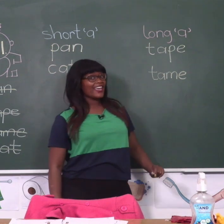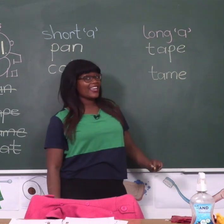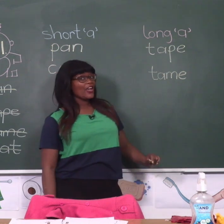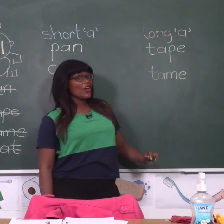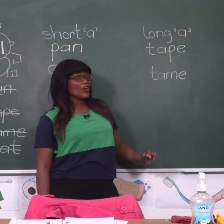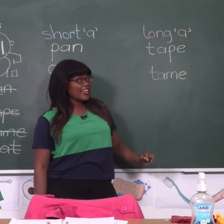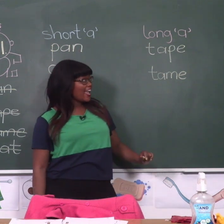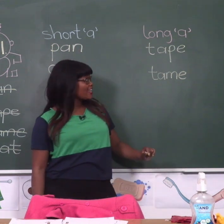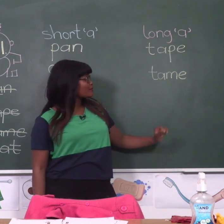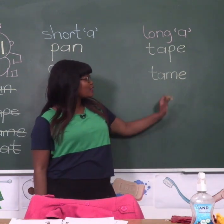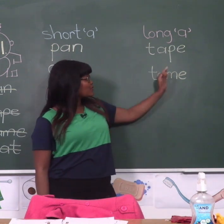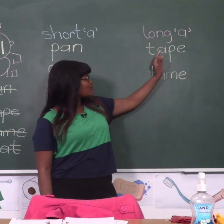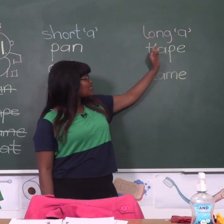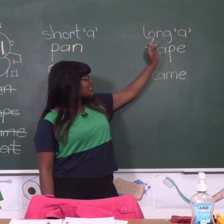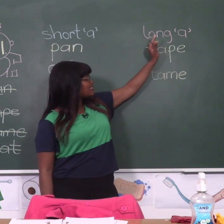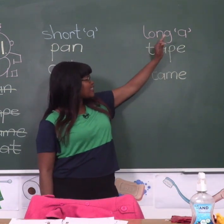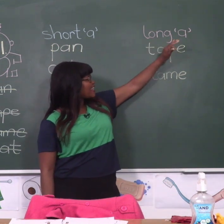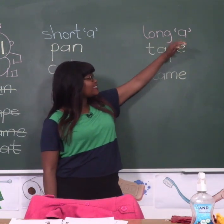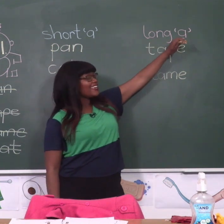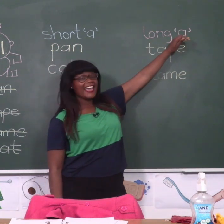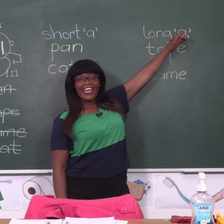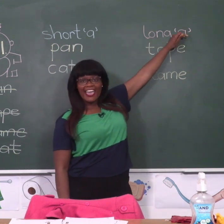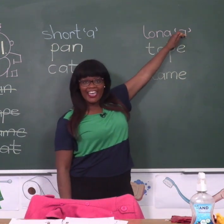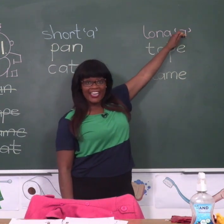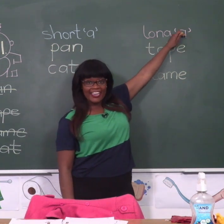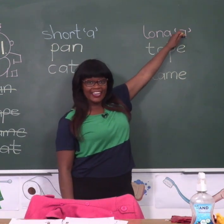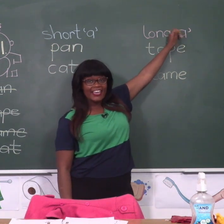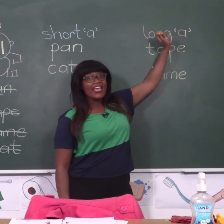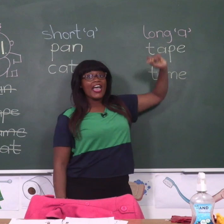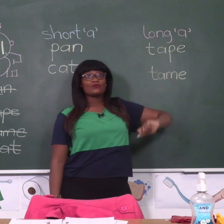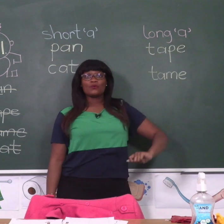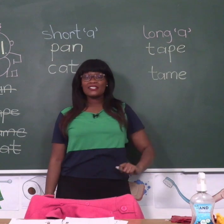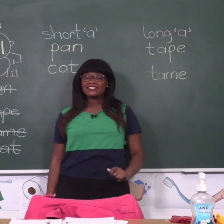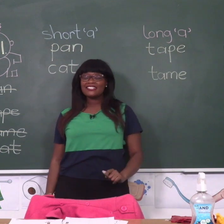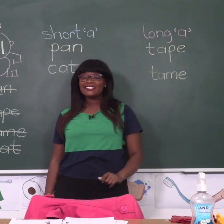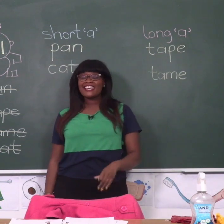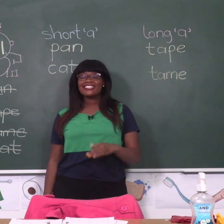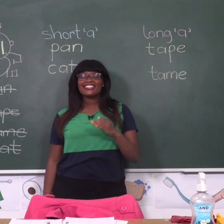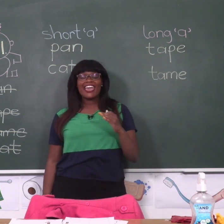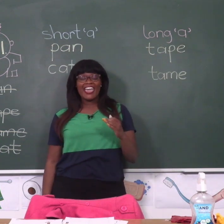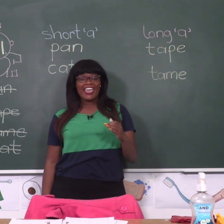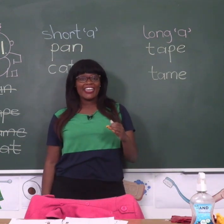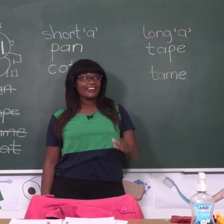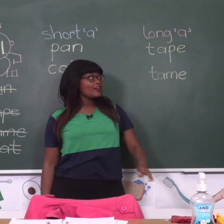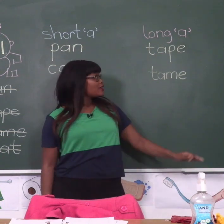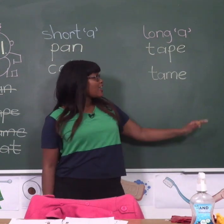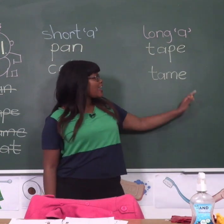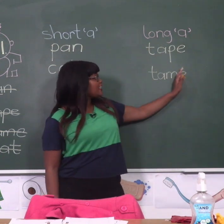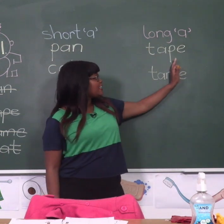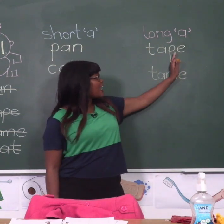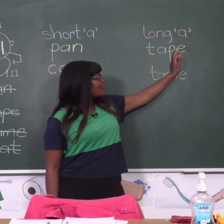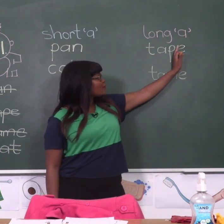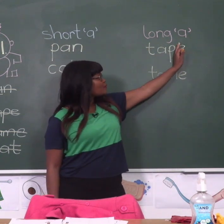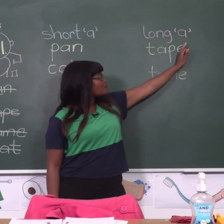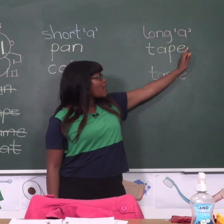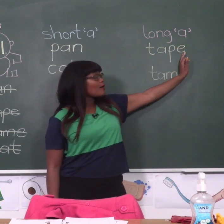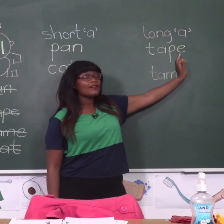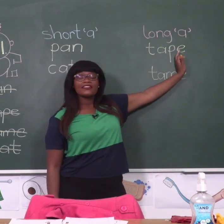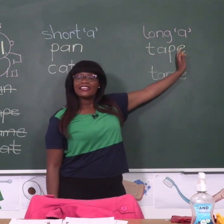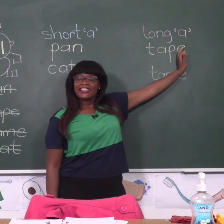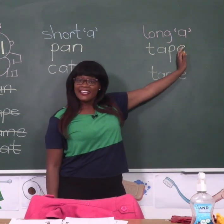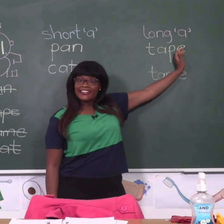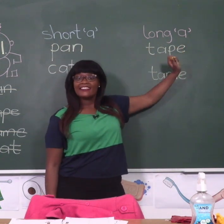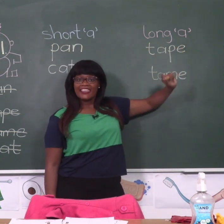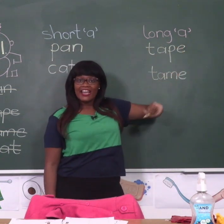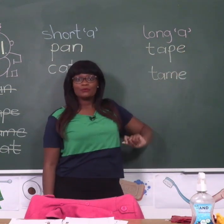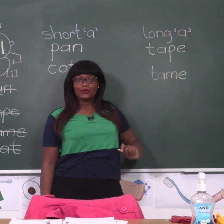to say her name, so she says A, and once she says A, any other